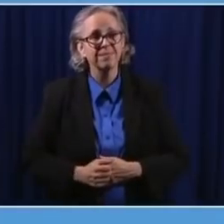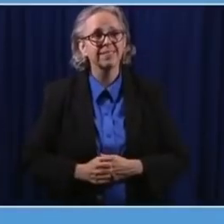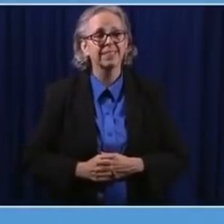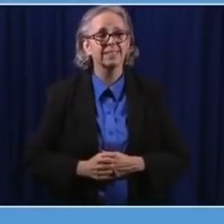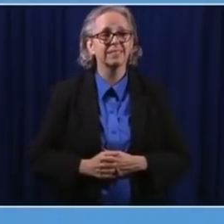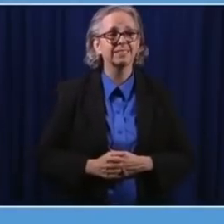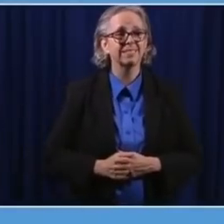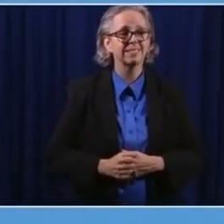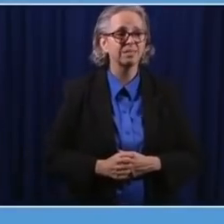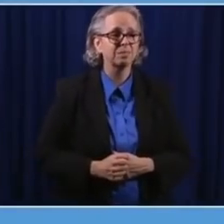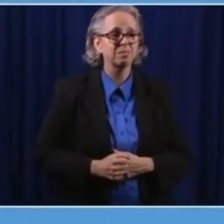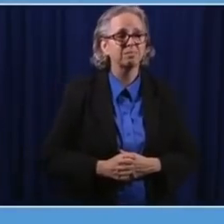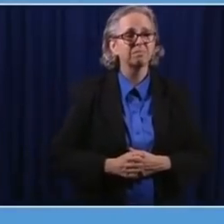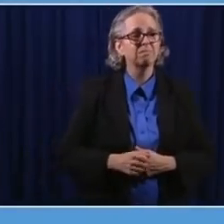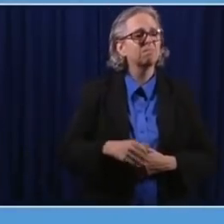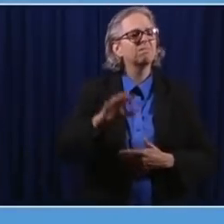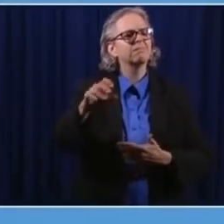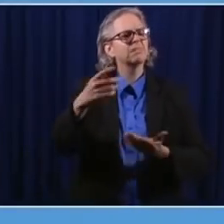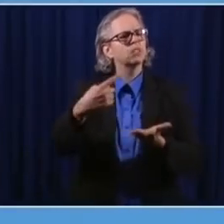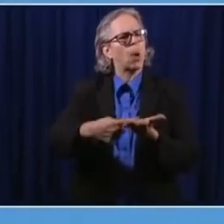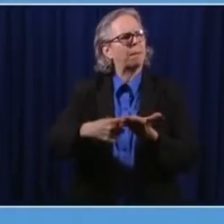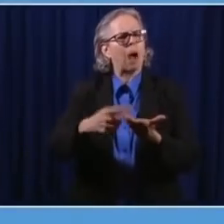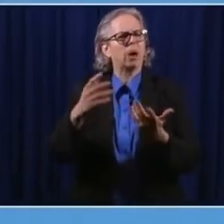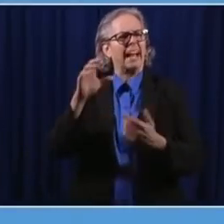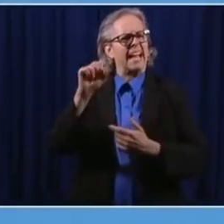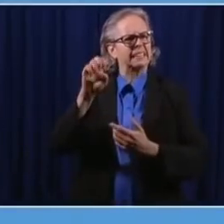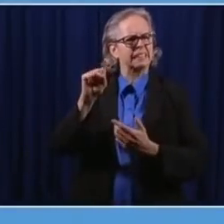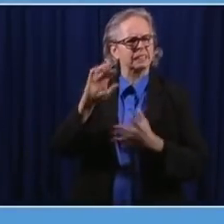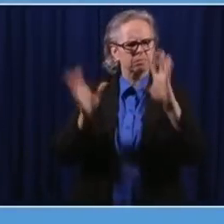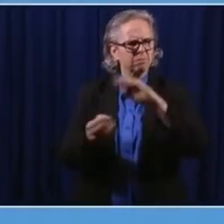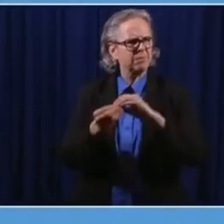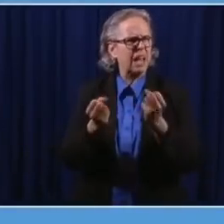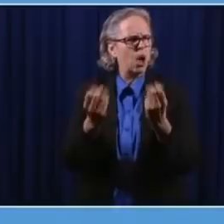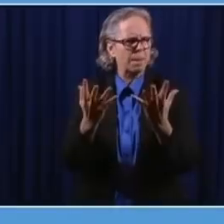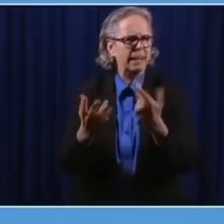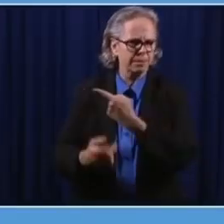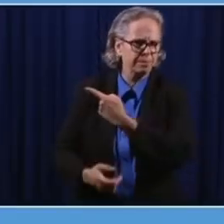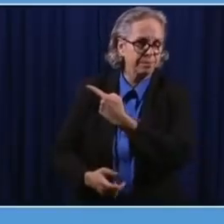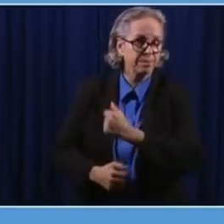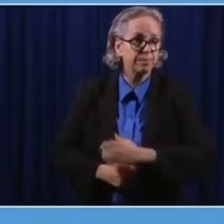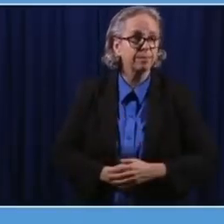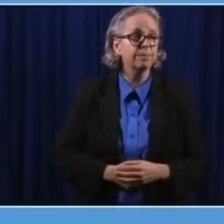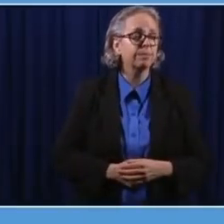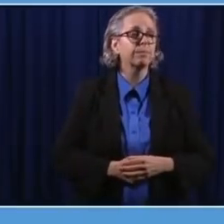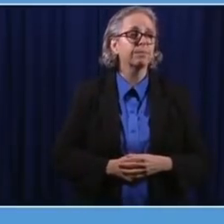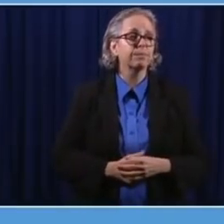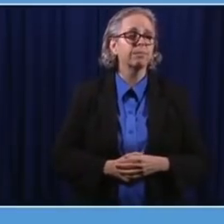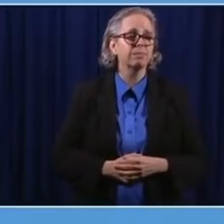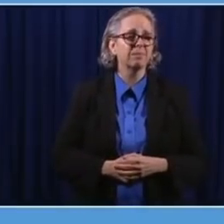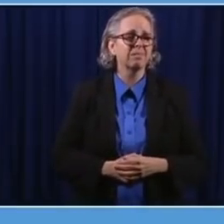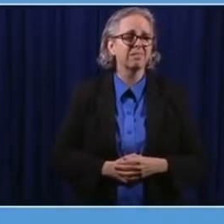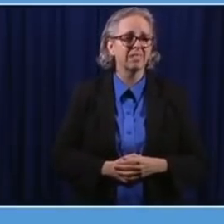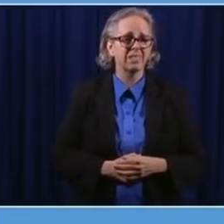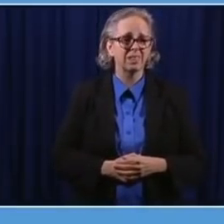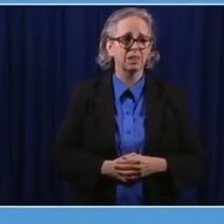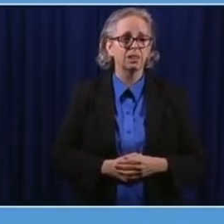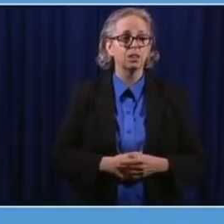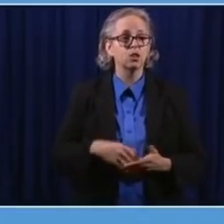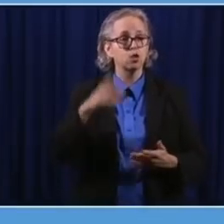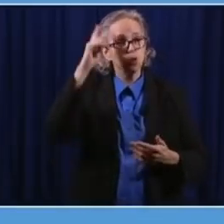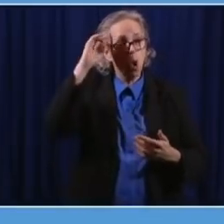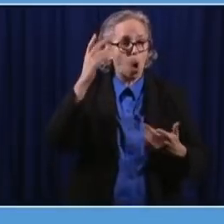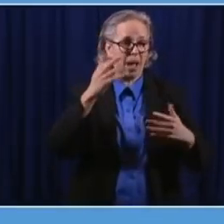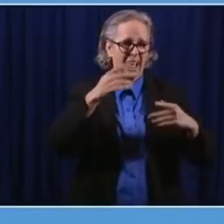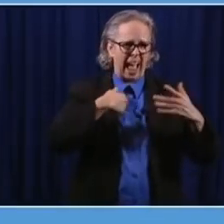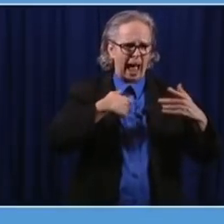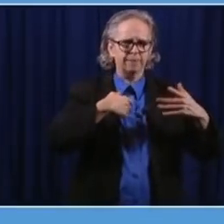cases. These are the cases from 1 to 88. We